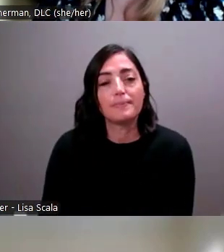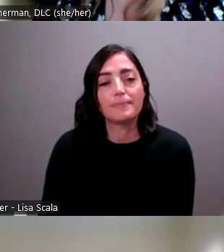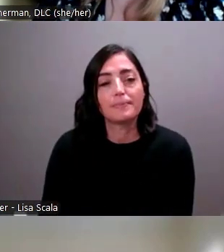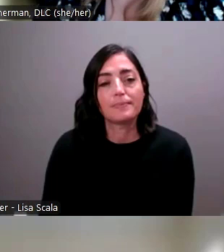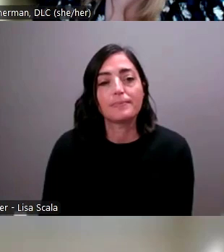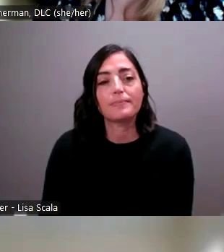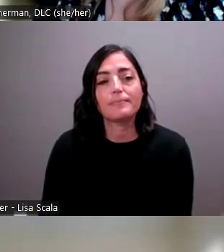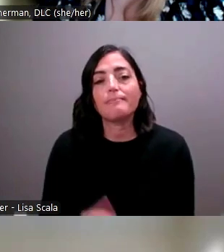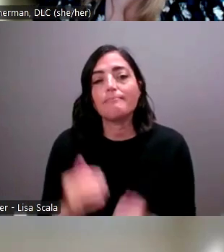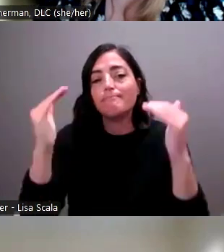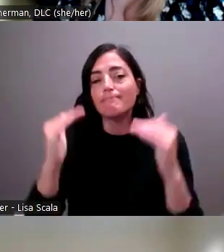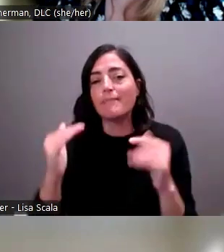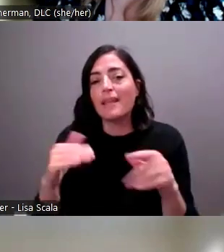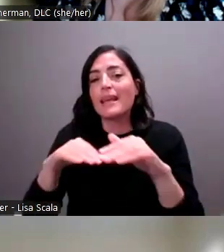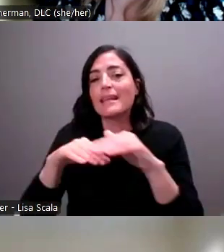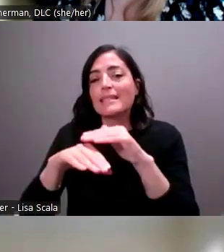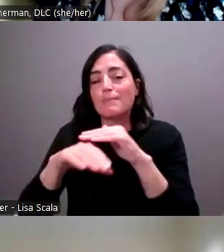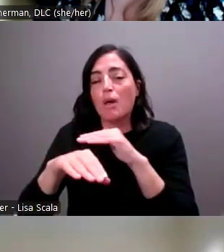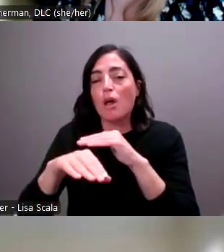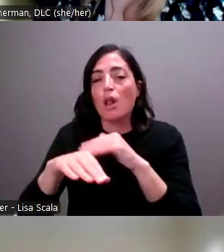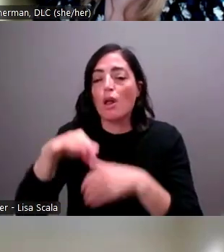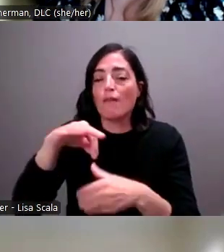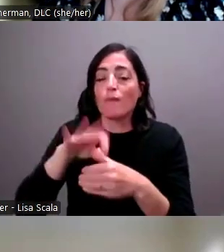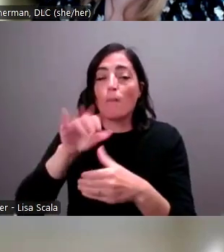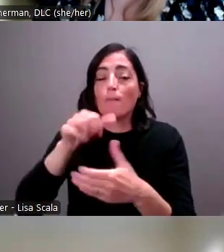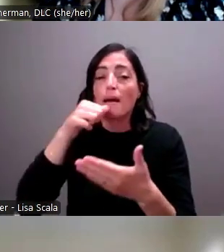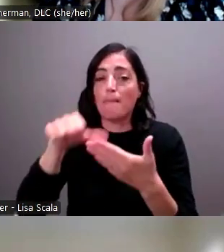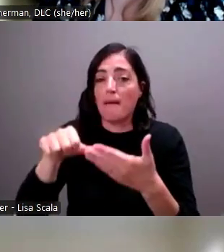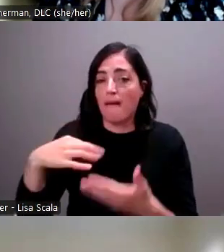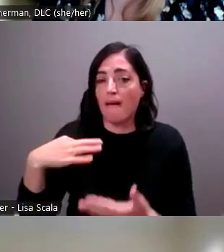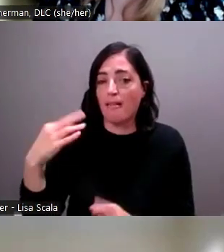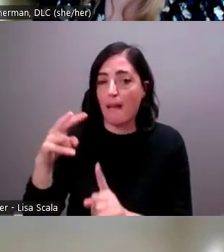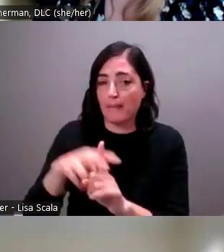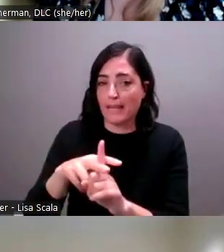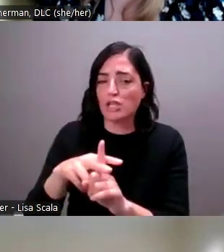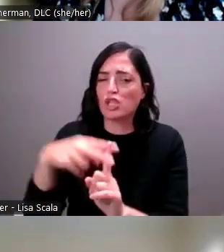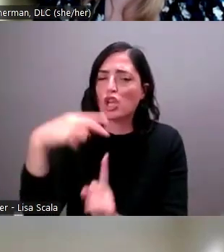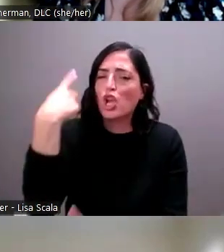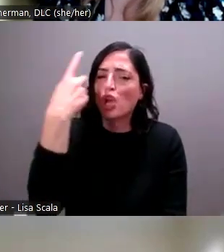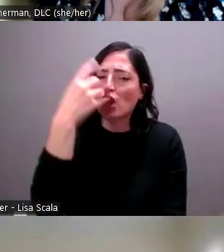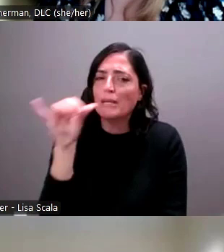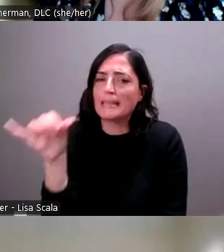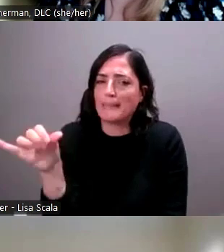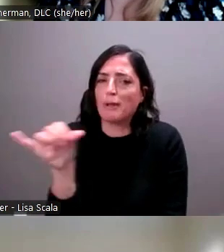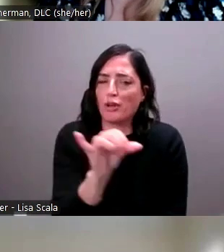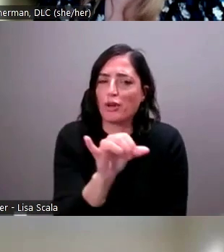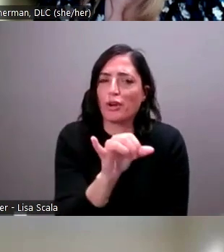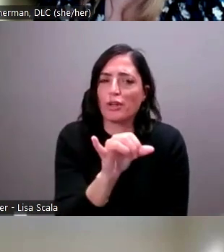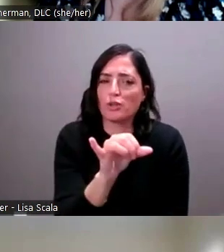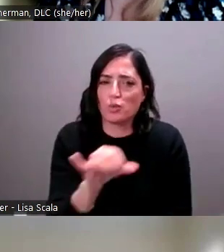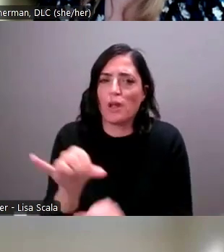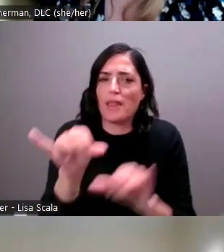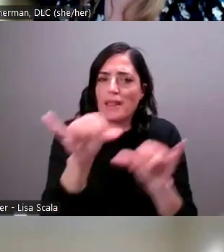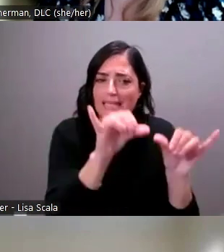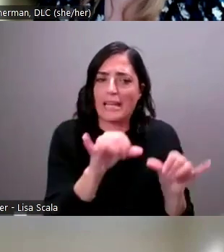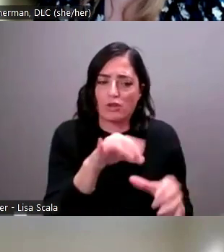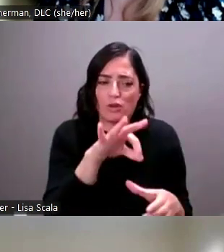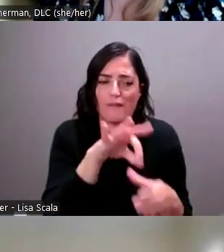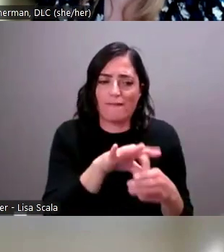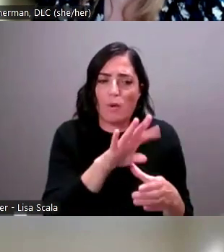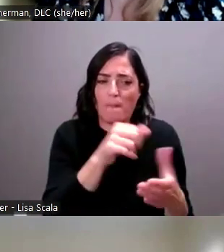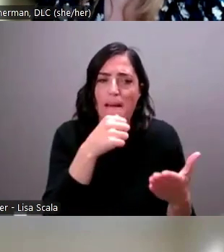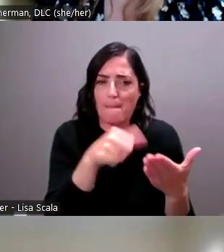And then this is the accessible vote by mail application. It looks very similar to the standard vote by mail